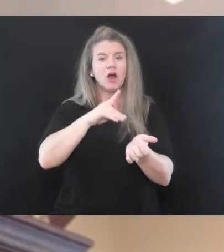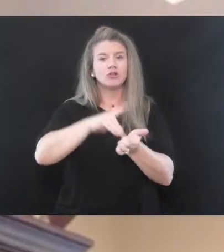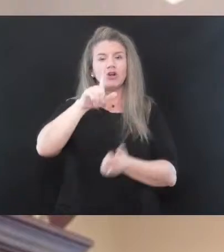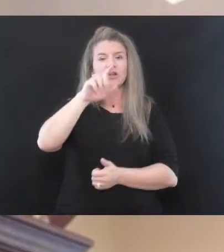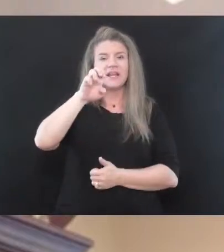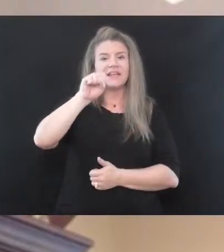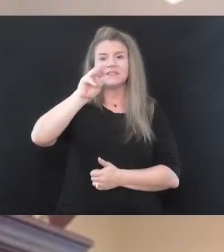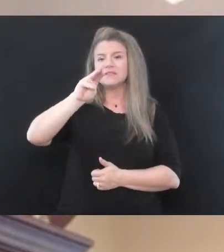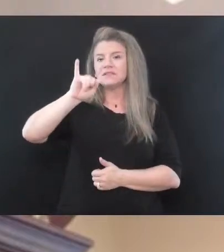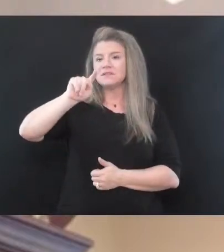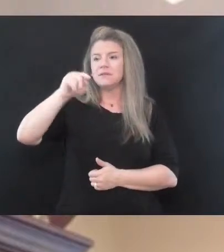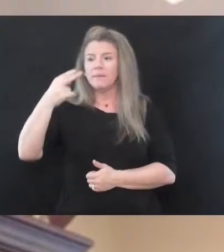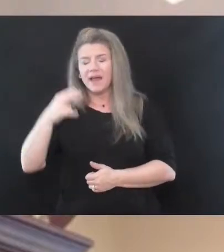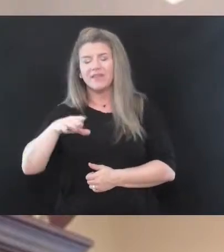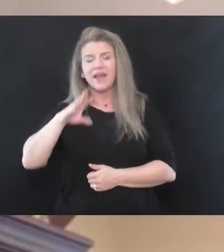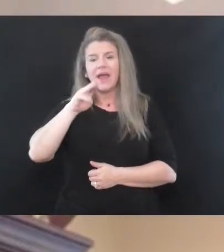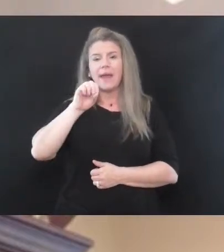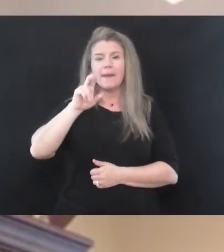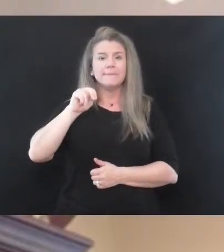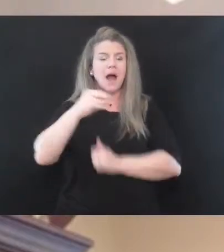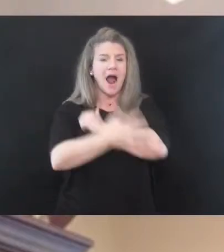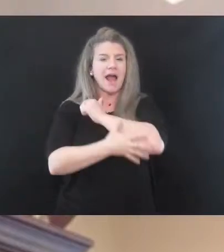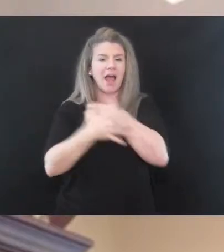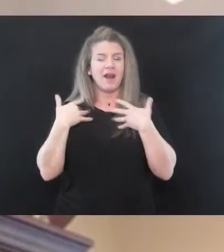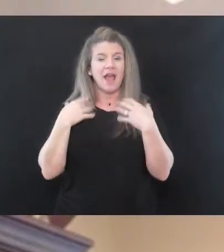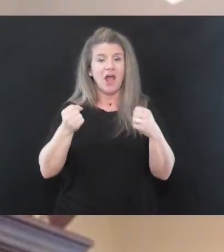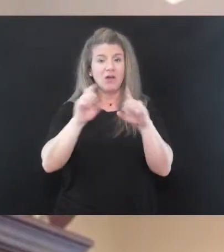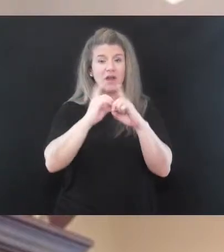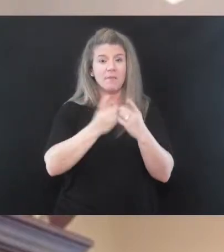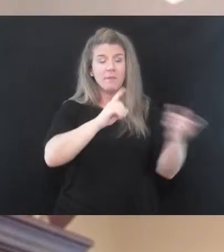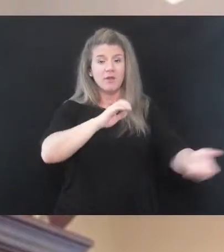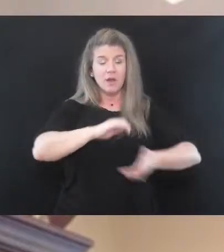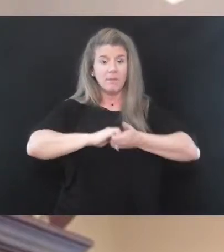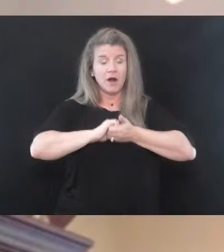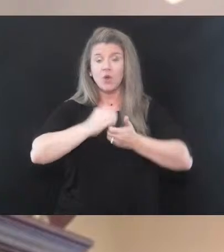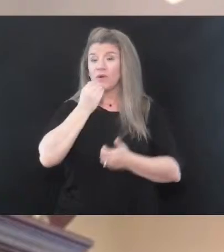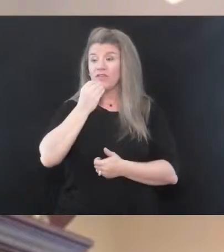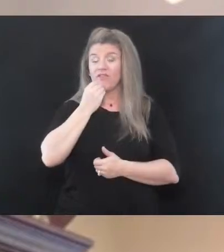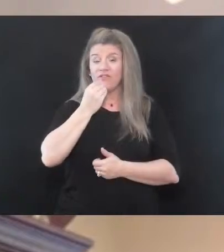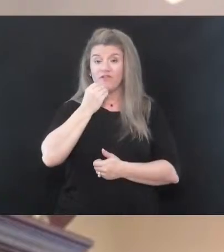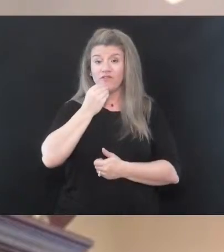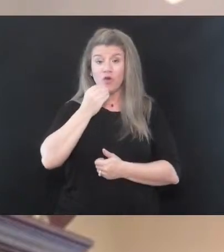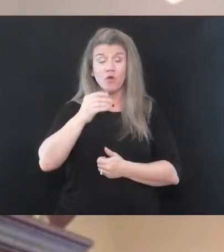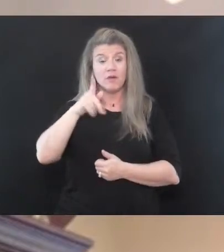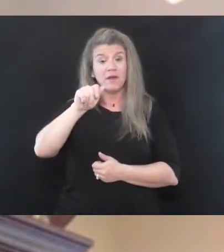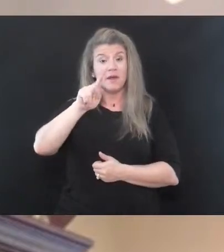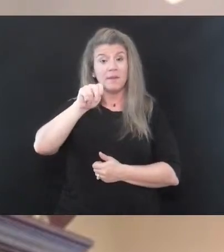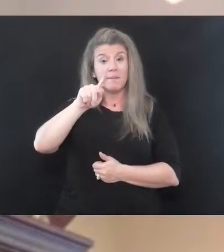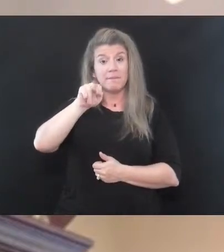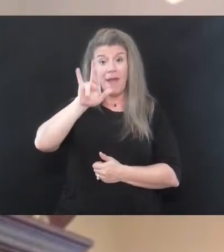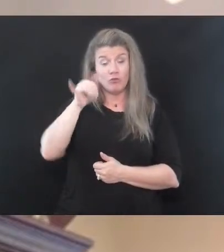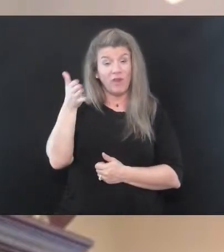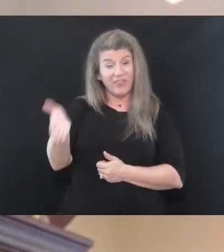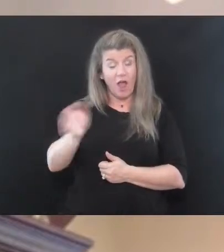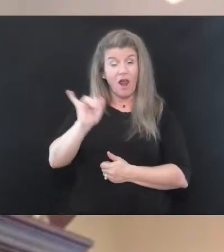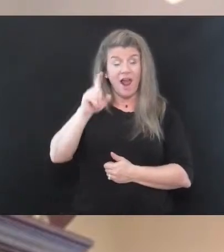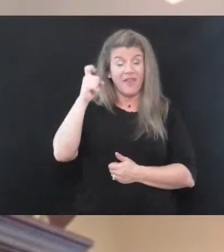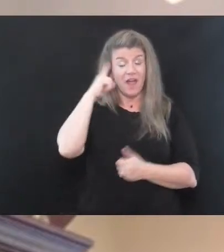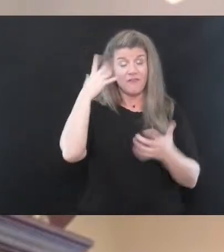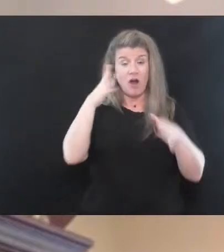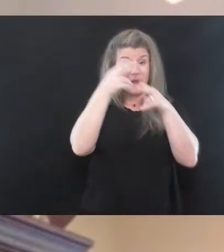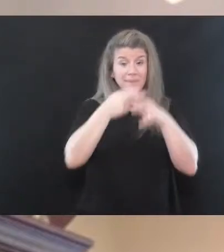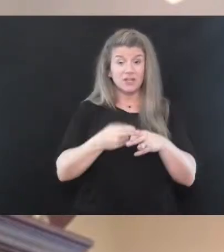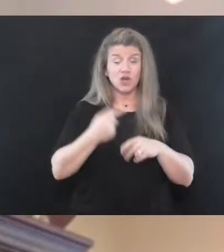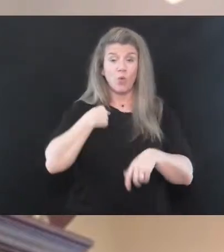the Mon County Health Department for partnering with the food pantry up there. As the governor pointed out,